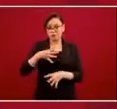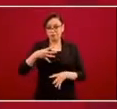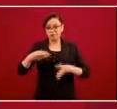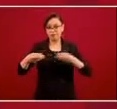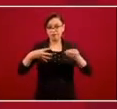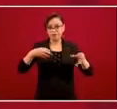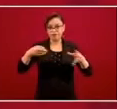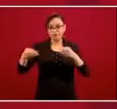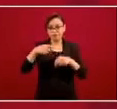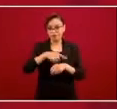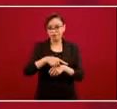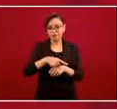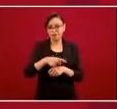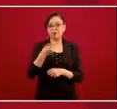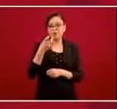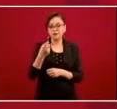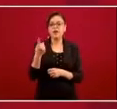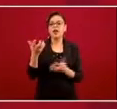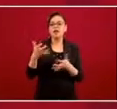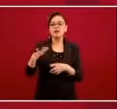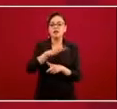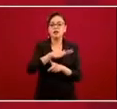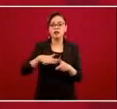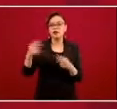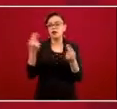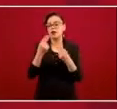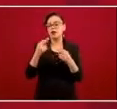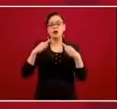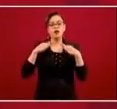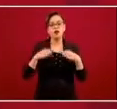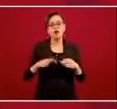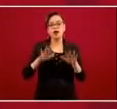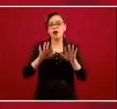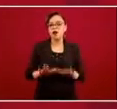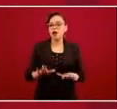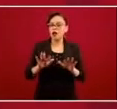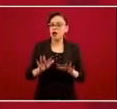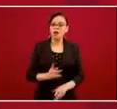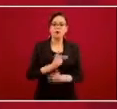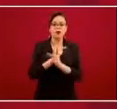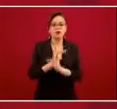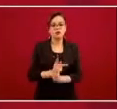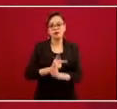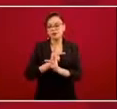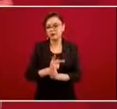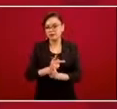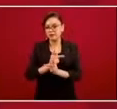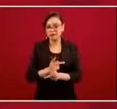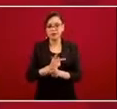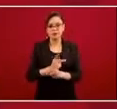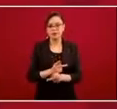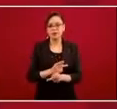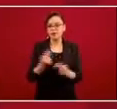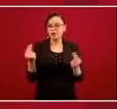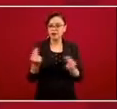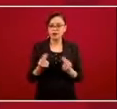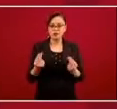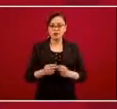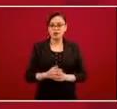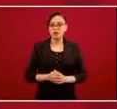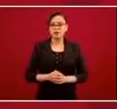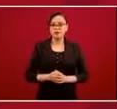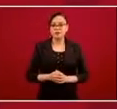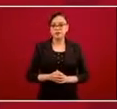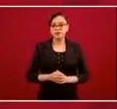expressions of feelings are natural, are normal. We'll still have at least 6 weeks of joint effort, and I think we should